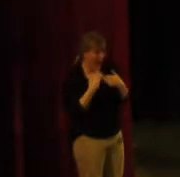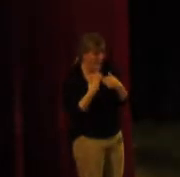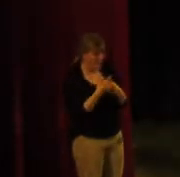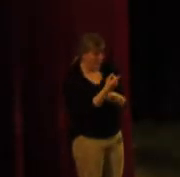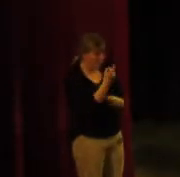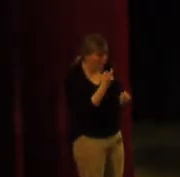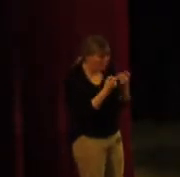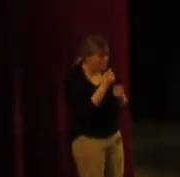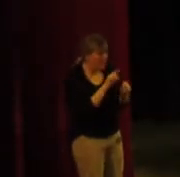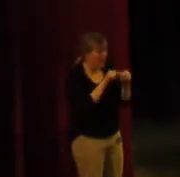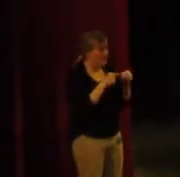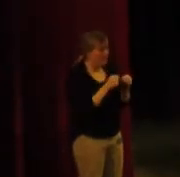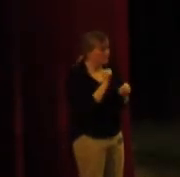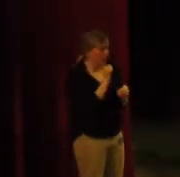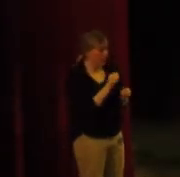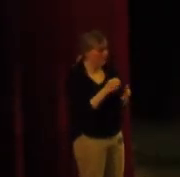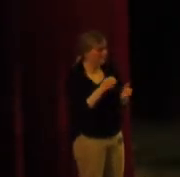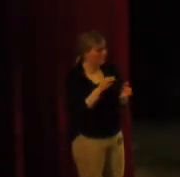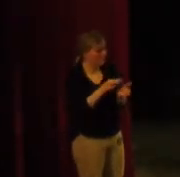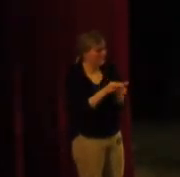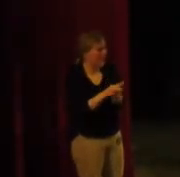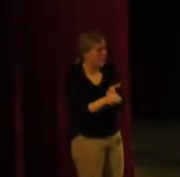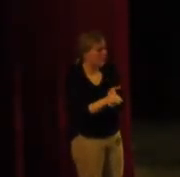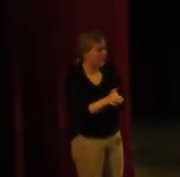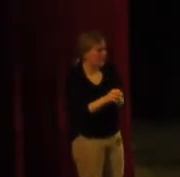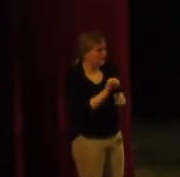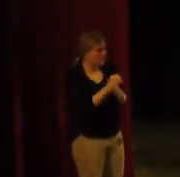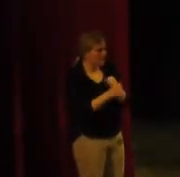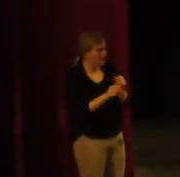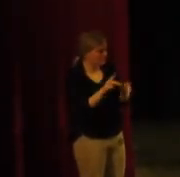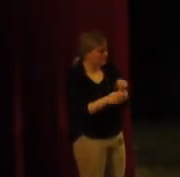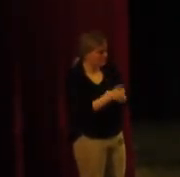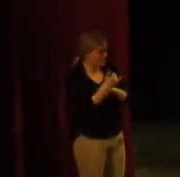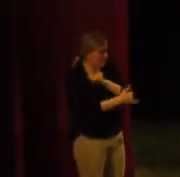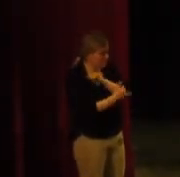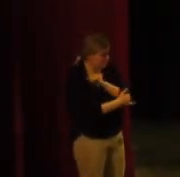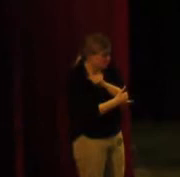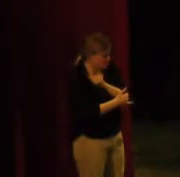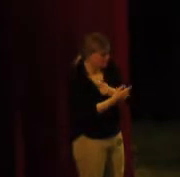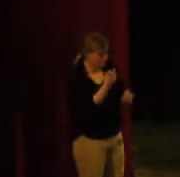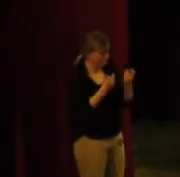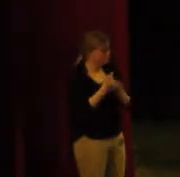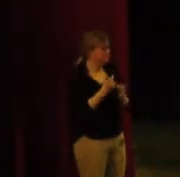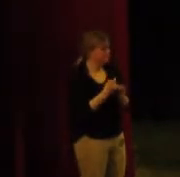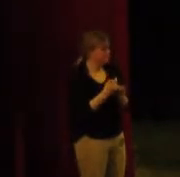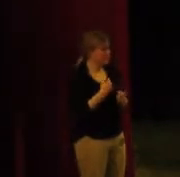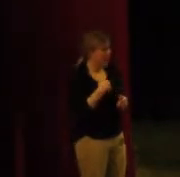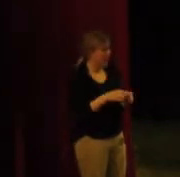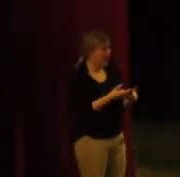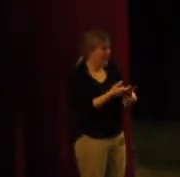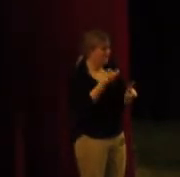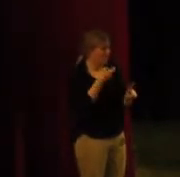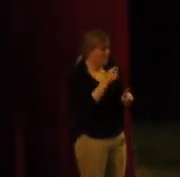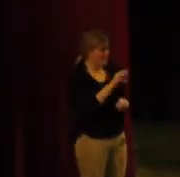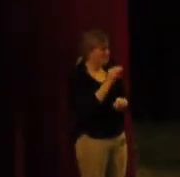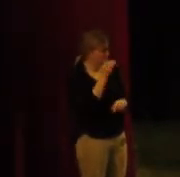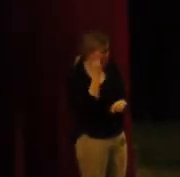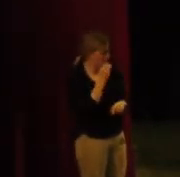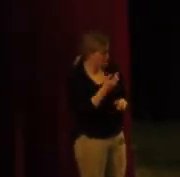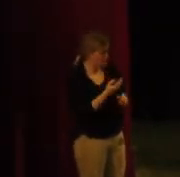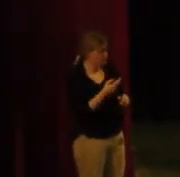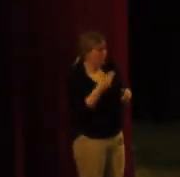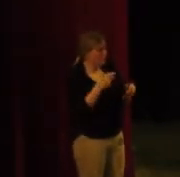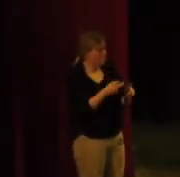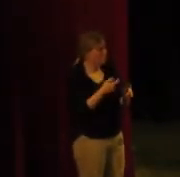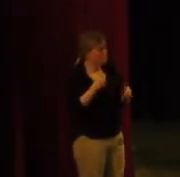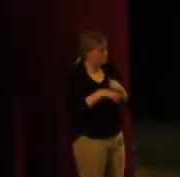immigrants, ask a Chicano, and that person would be myself. I came from Albuquerque, New Mexico. I was born there 52